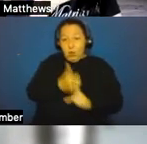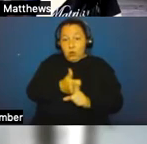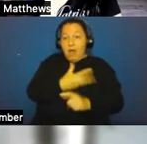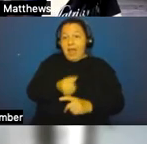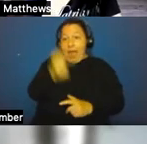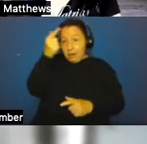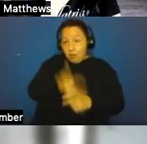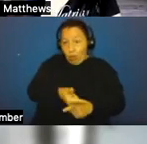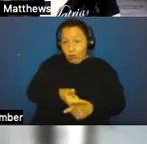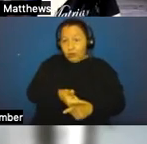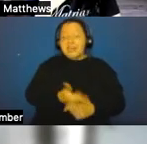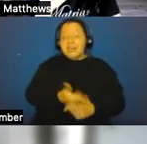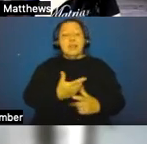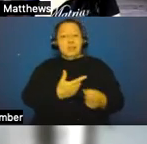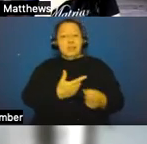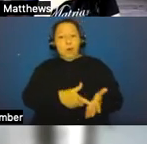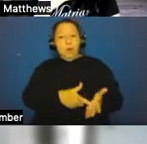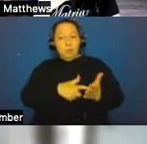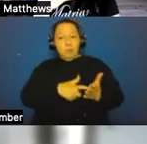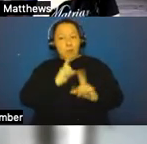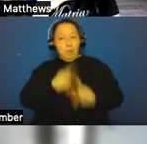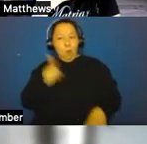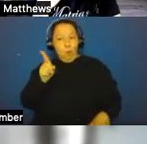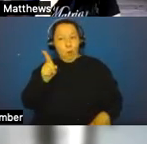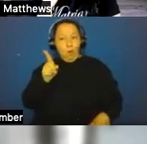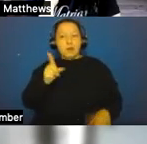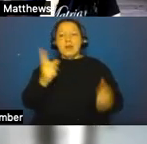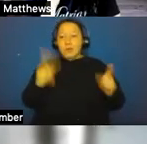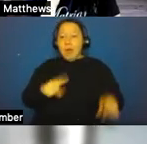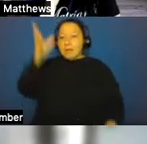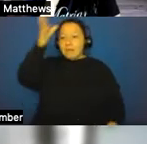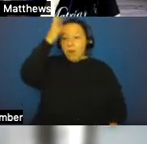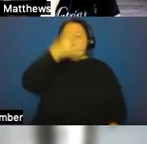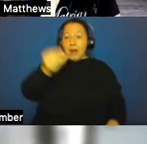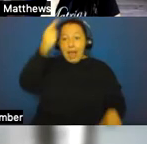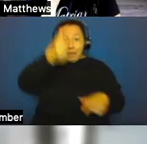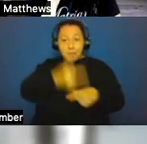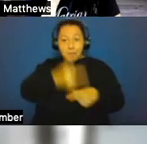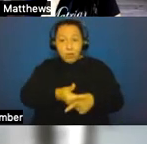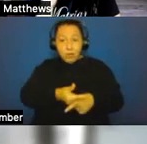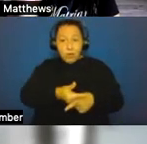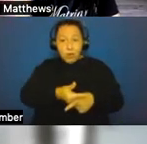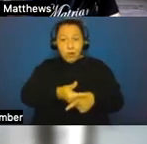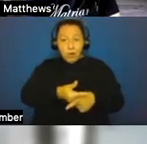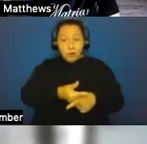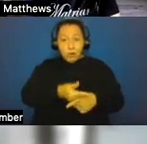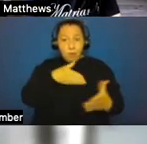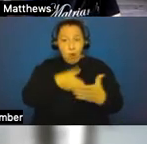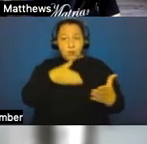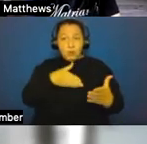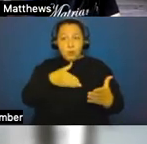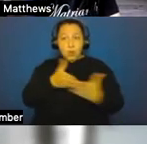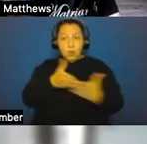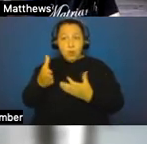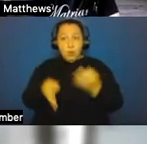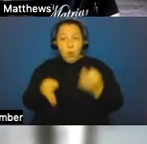up, her father and her brothers were prosecuted. But, you know,